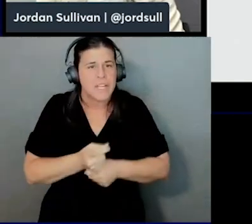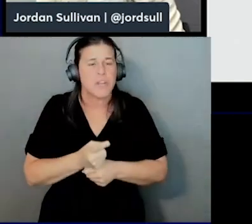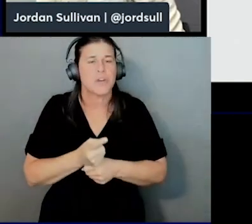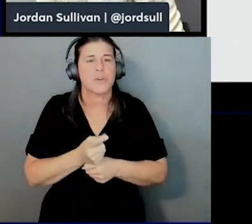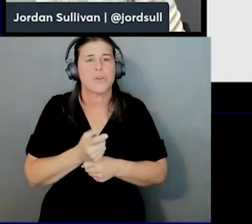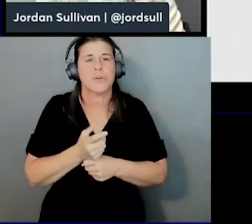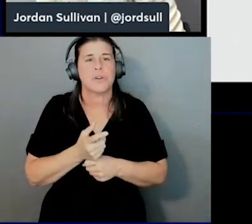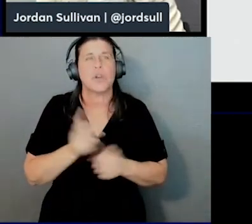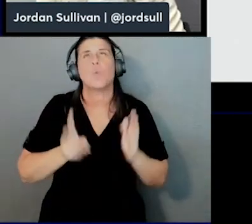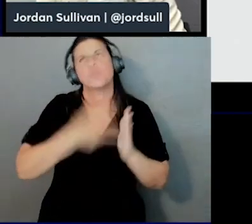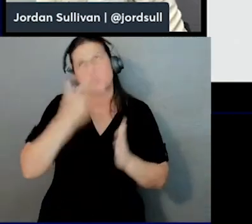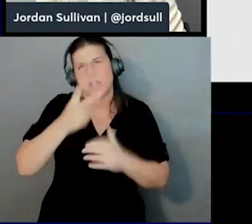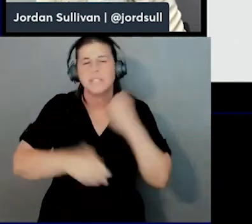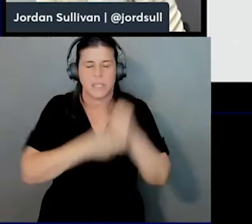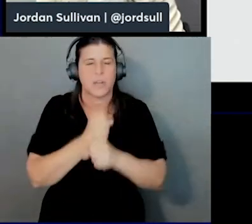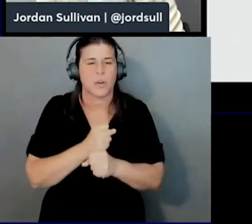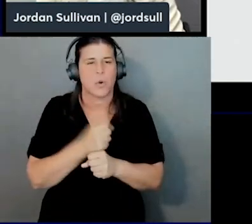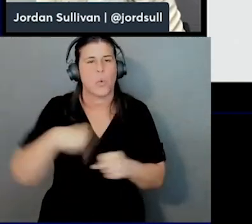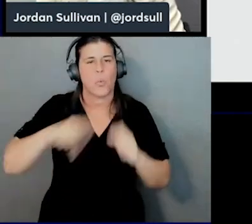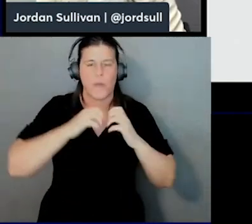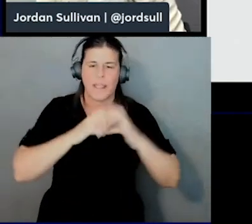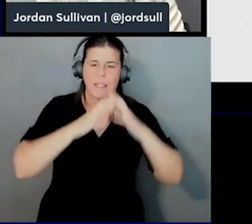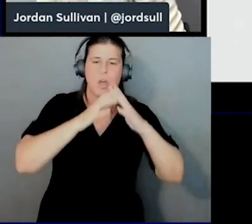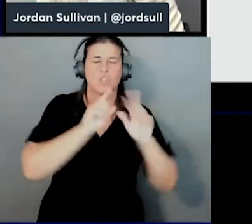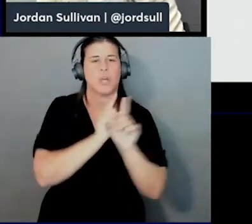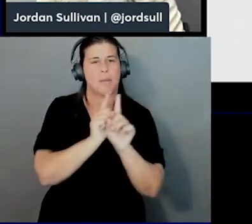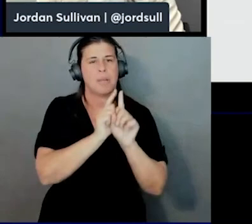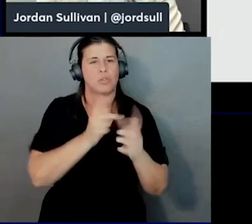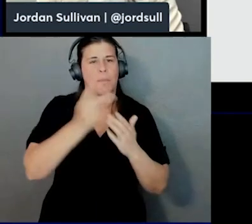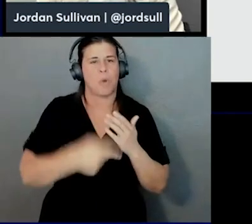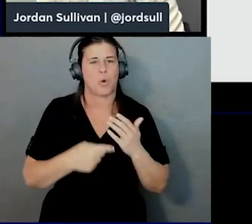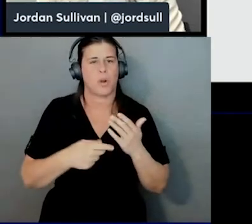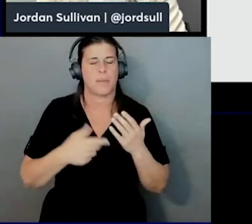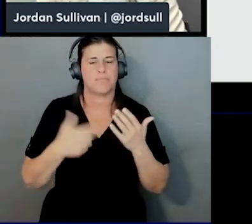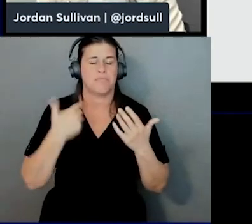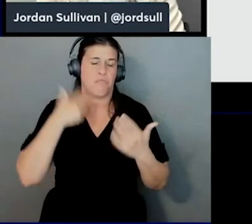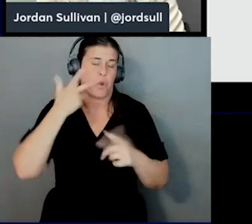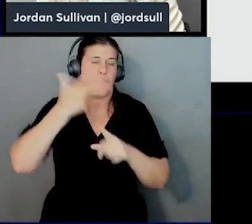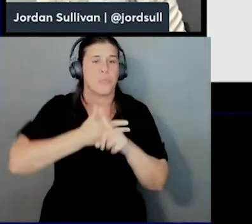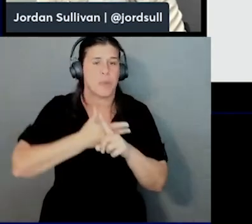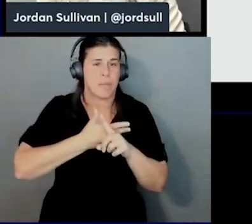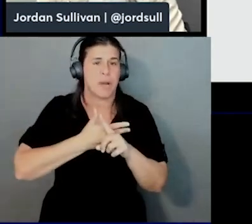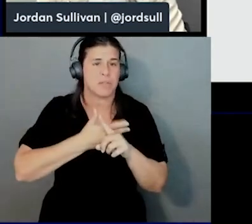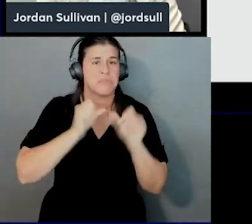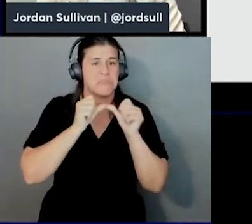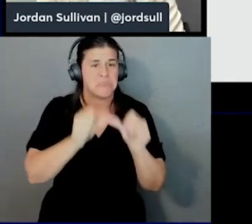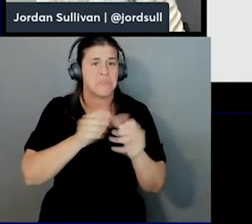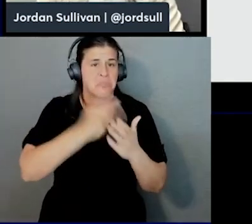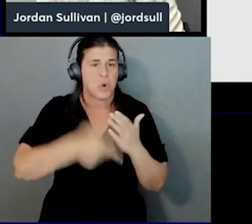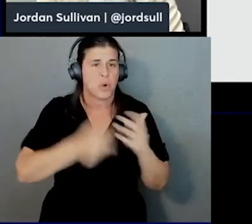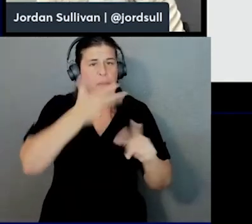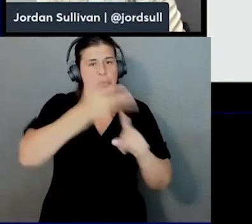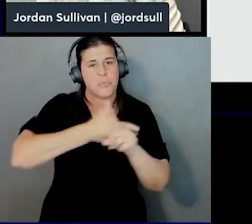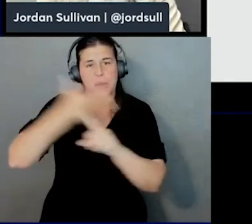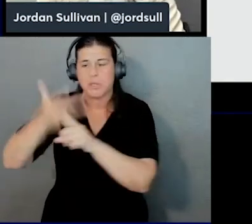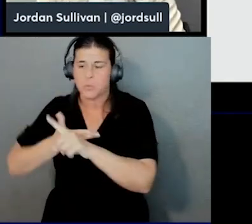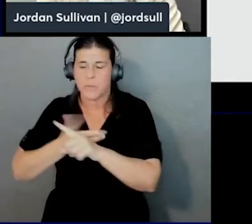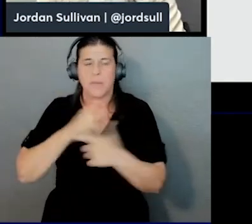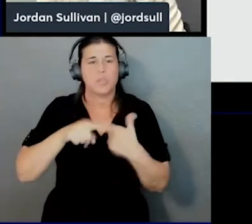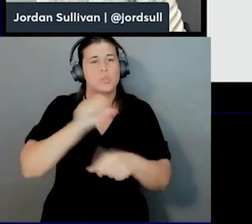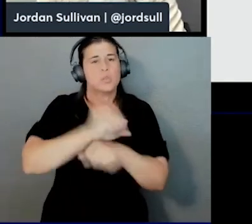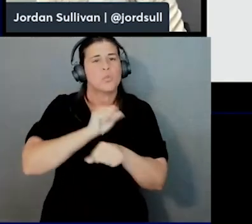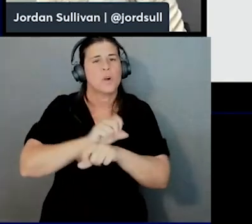twice a year, we launch a mentorship program, which is 3 months long program to work on problems of